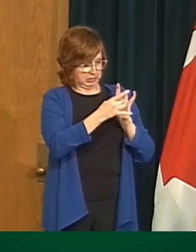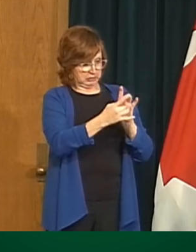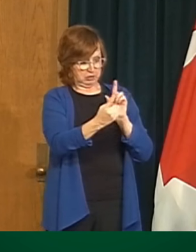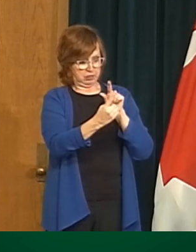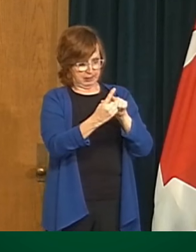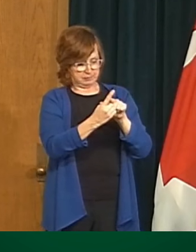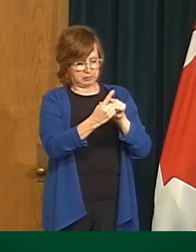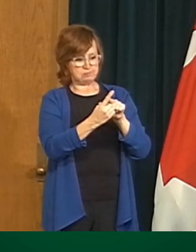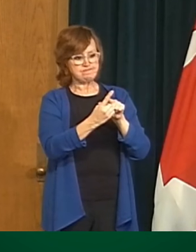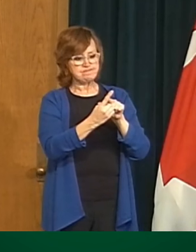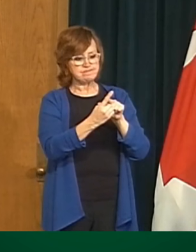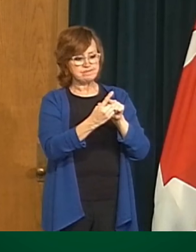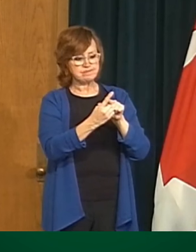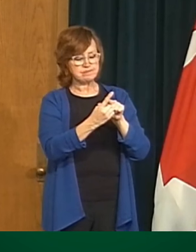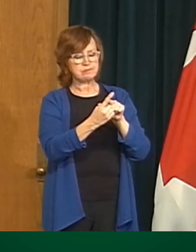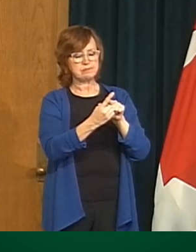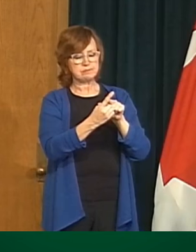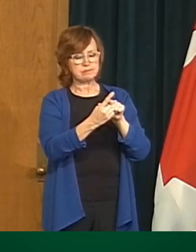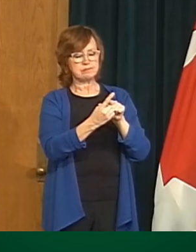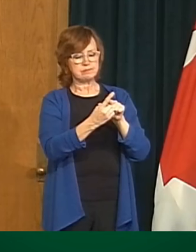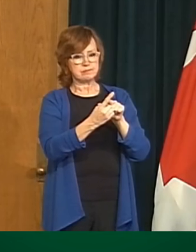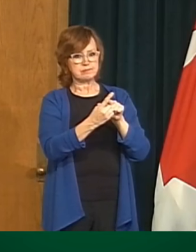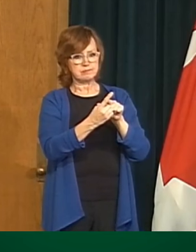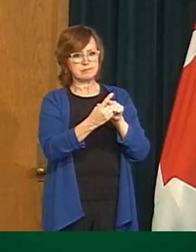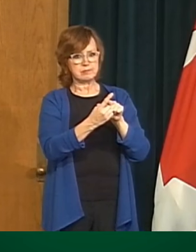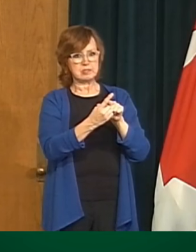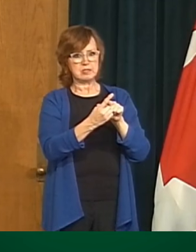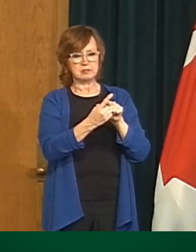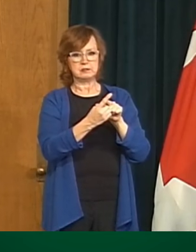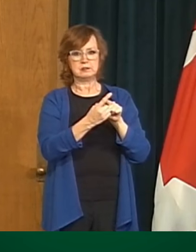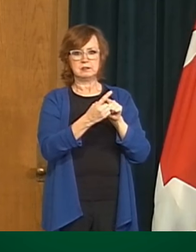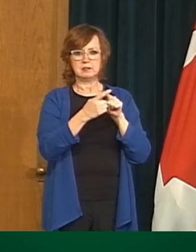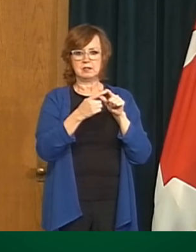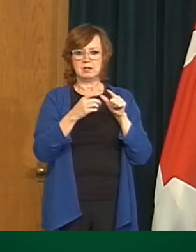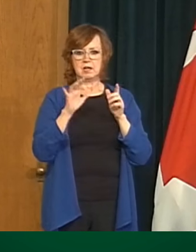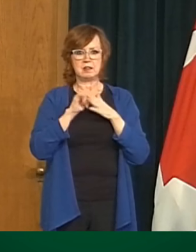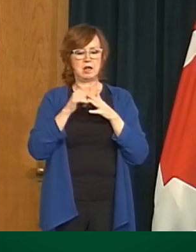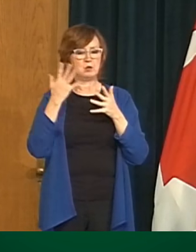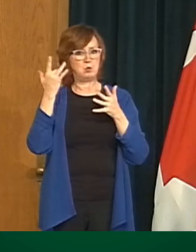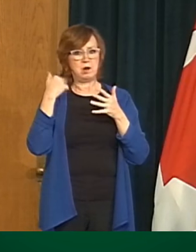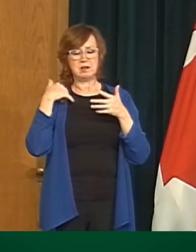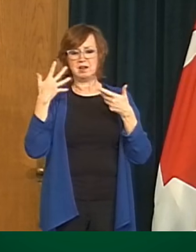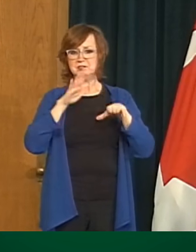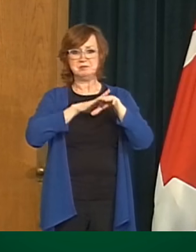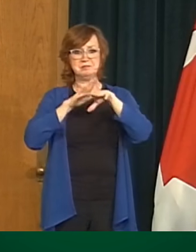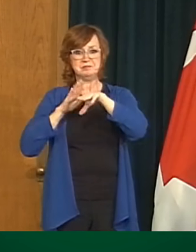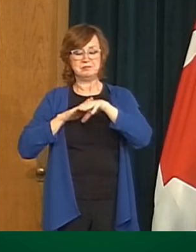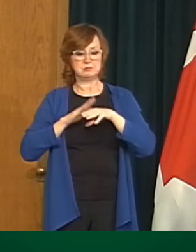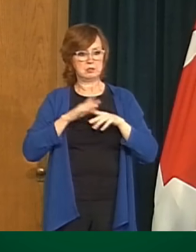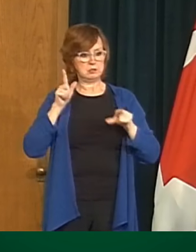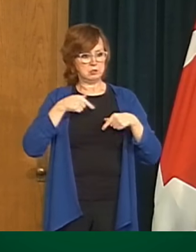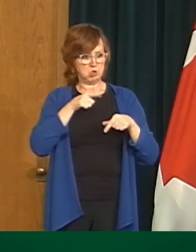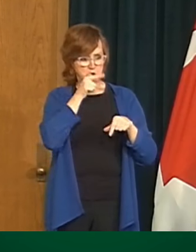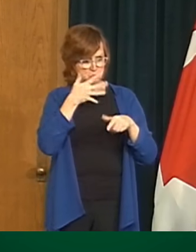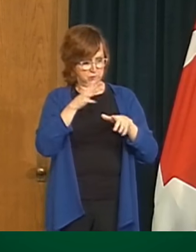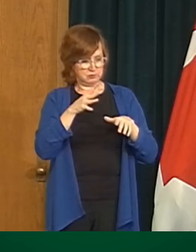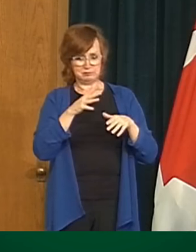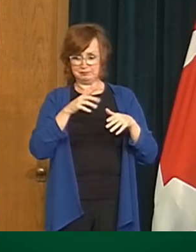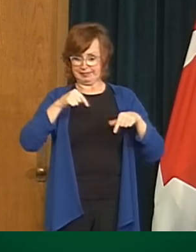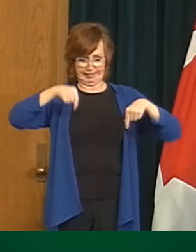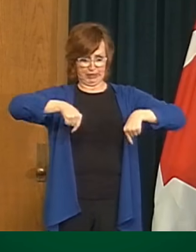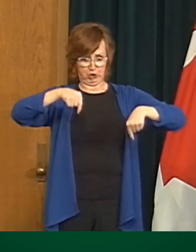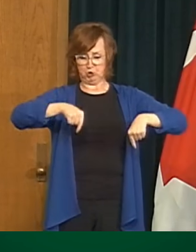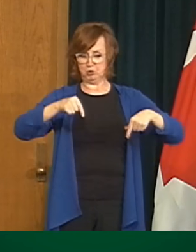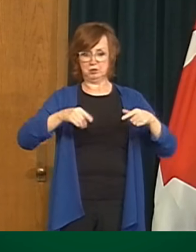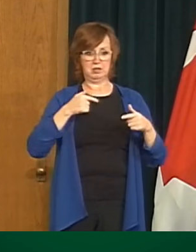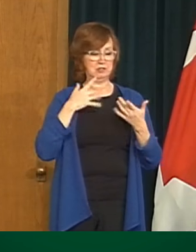little bit of a running tally in our head of who we have been in contact with over the course of the past 2 weeks. There's some personal responsibility on each of us in